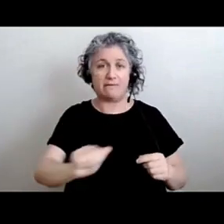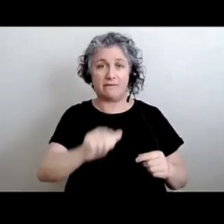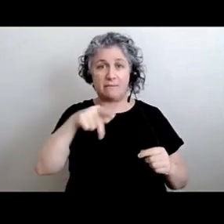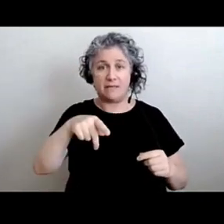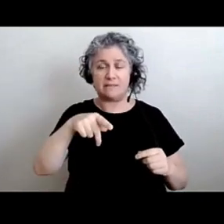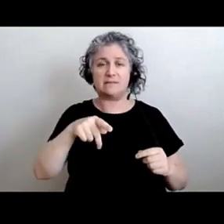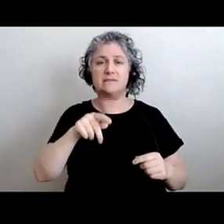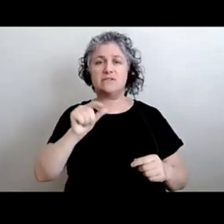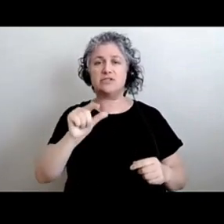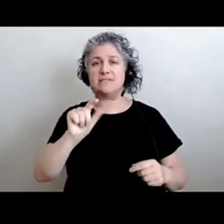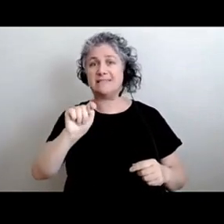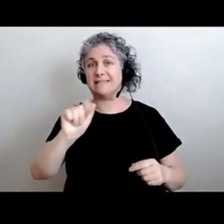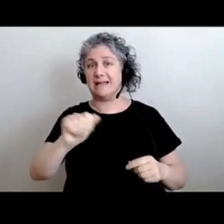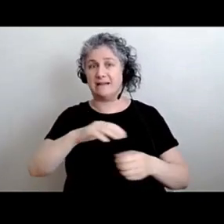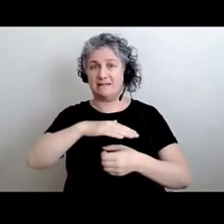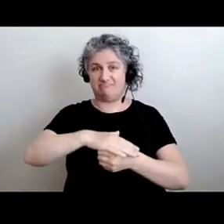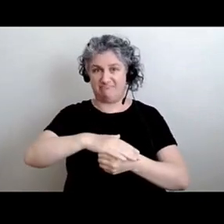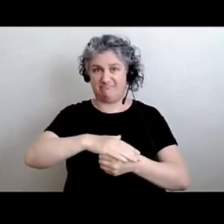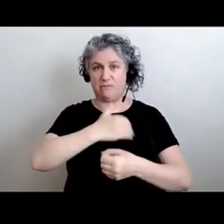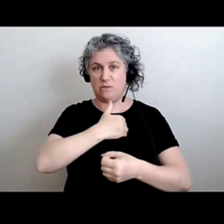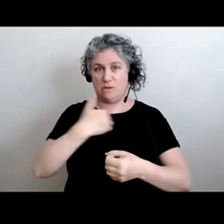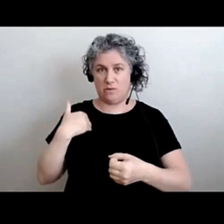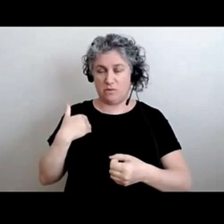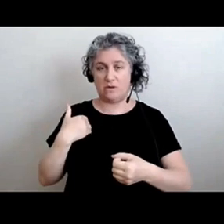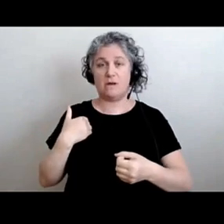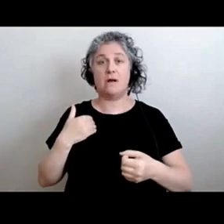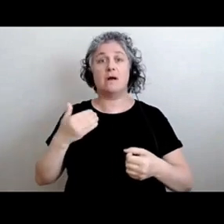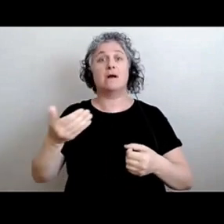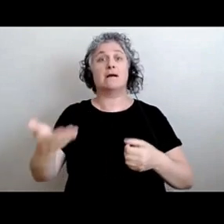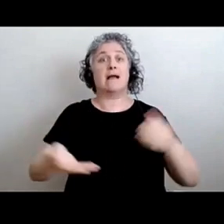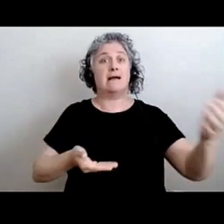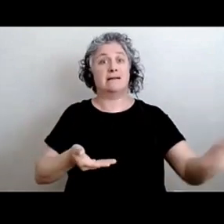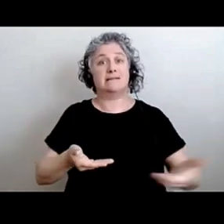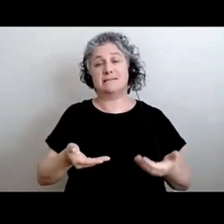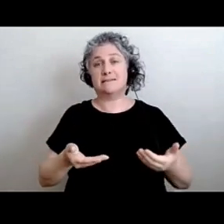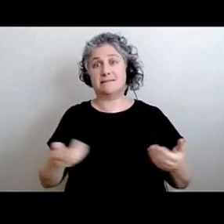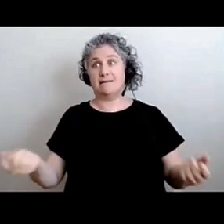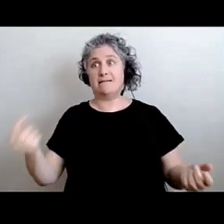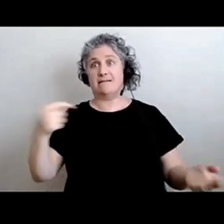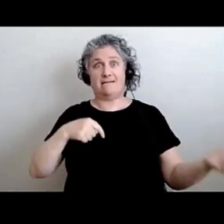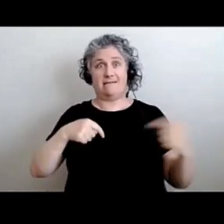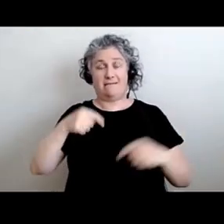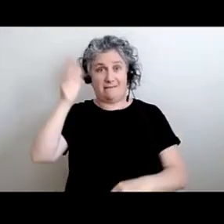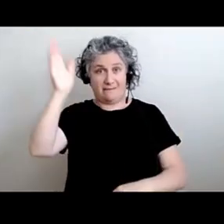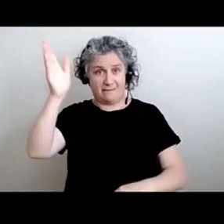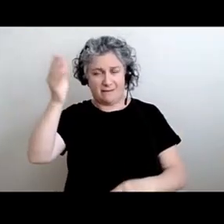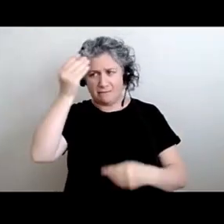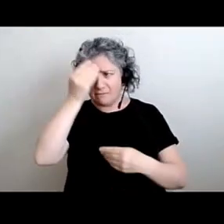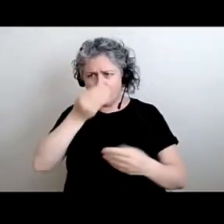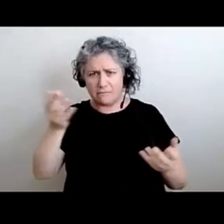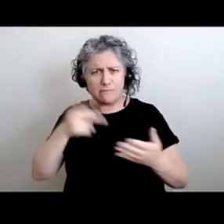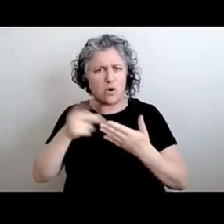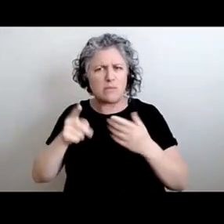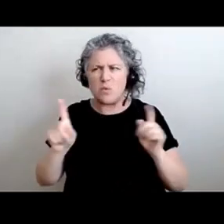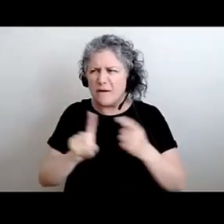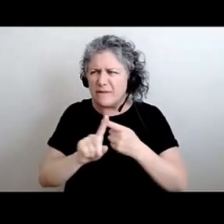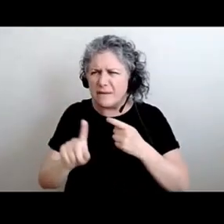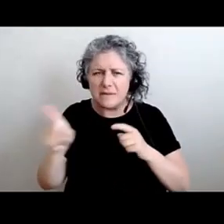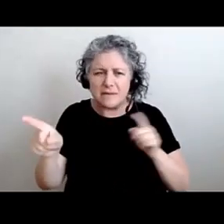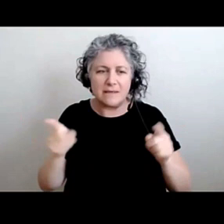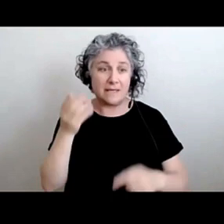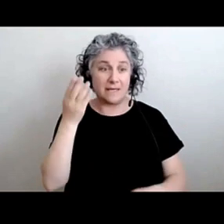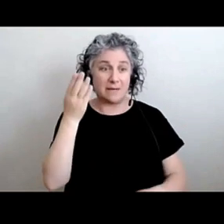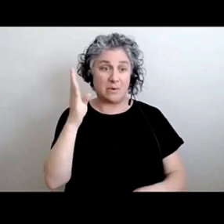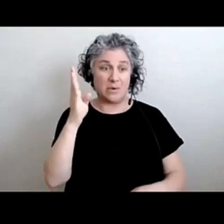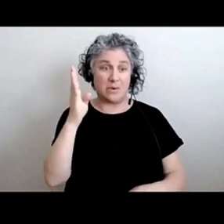GTA, Toronto location. And when we have our guests coming over, we really want to show you sometimes where other programs are coming from. So the blue icon